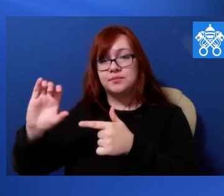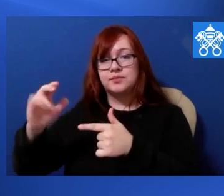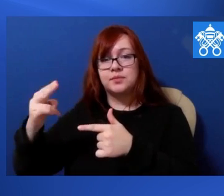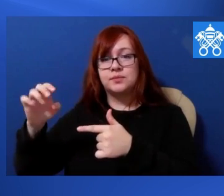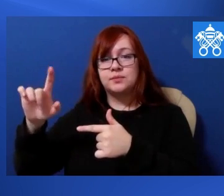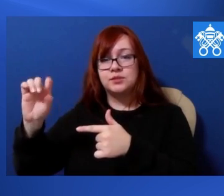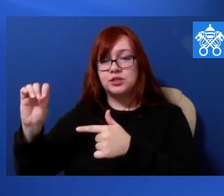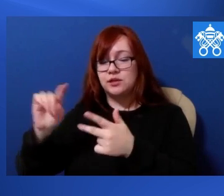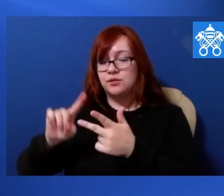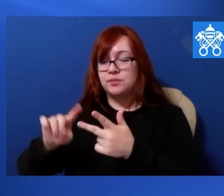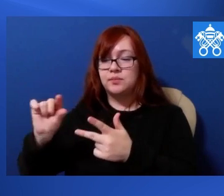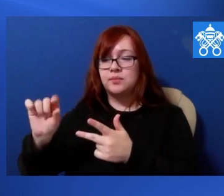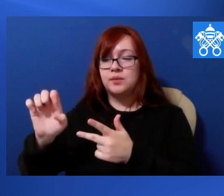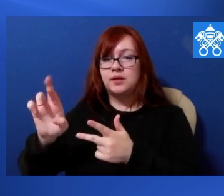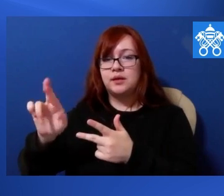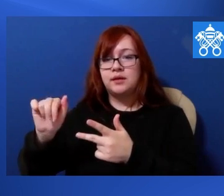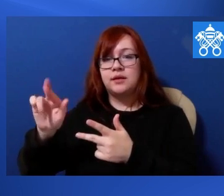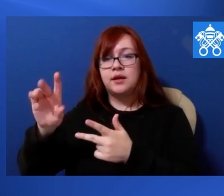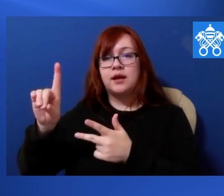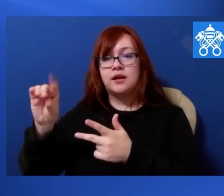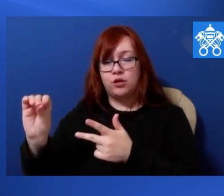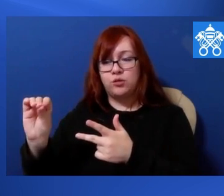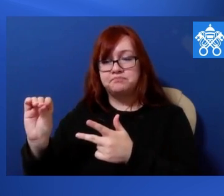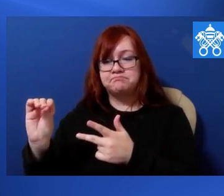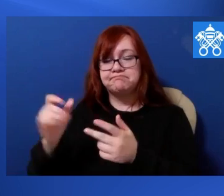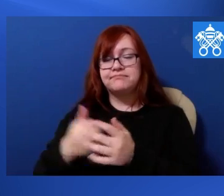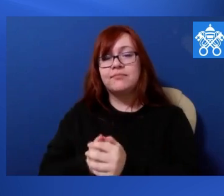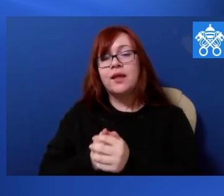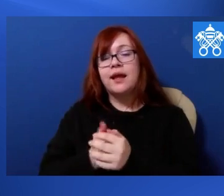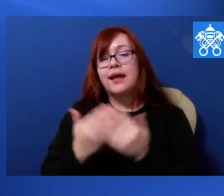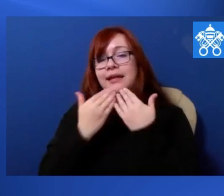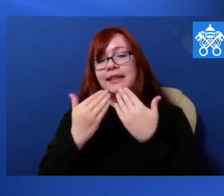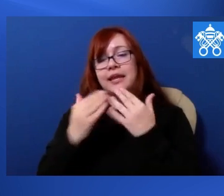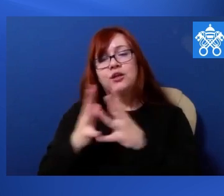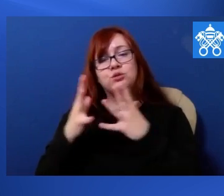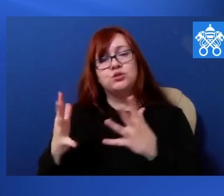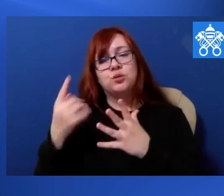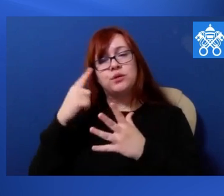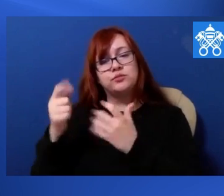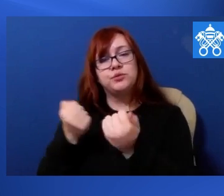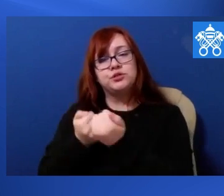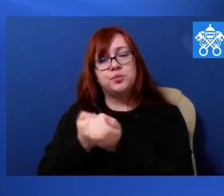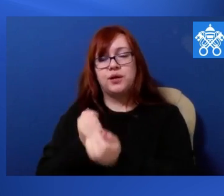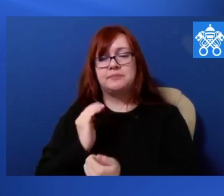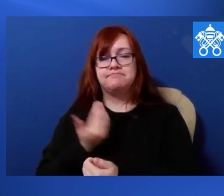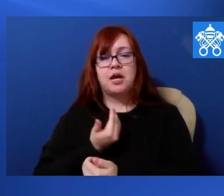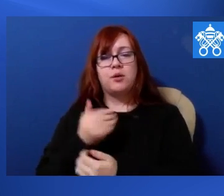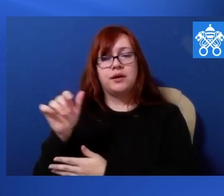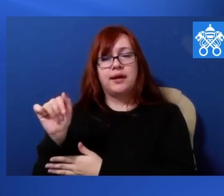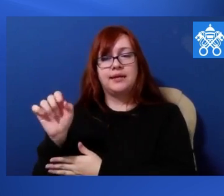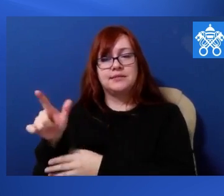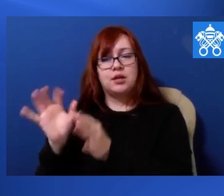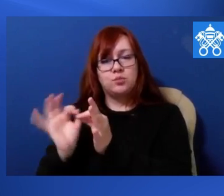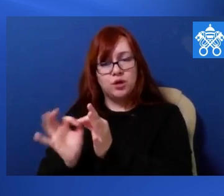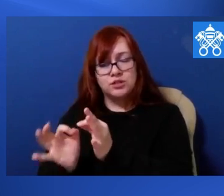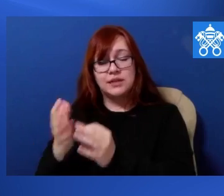and Sunday Shalom at Madarshan TV and Uganda Catholic Television. All of you joining us through radio